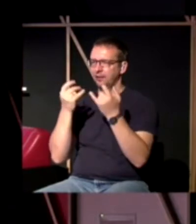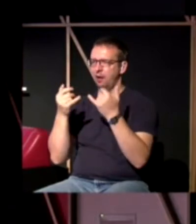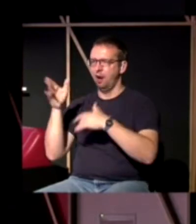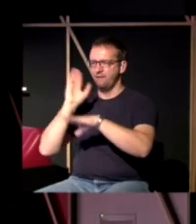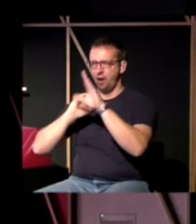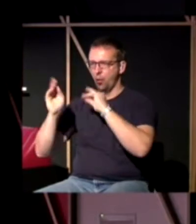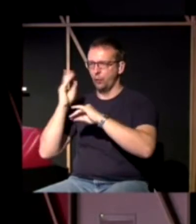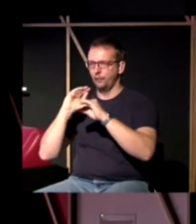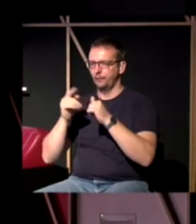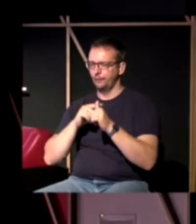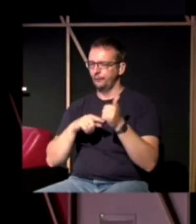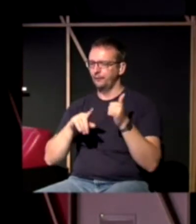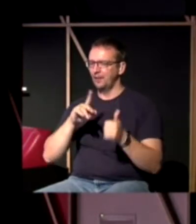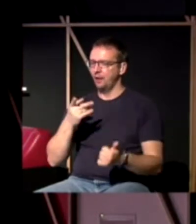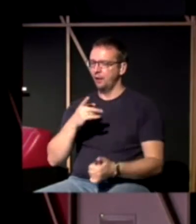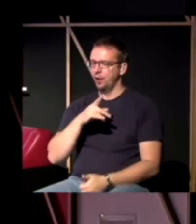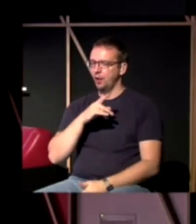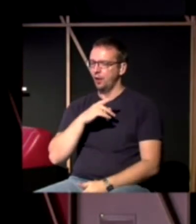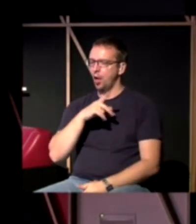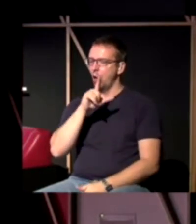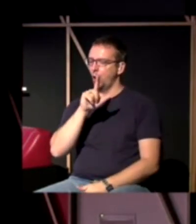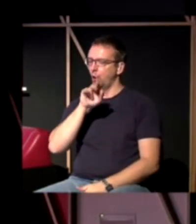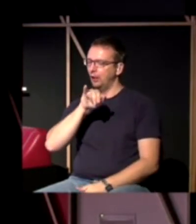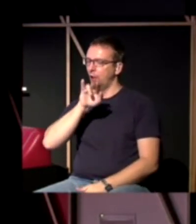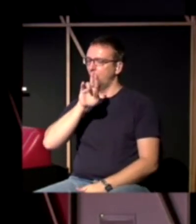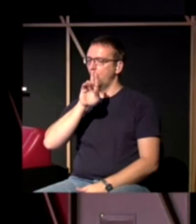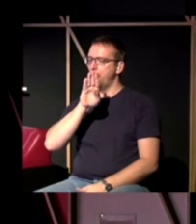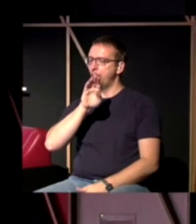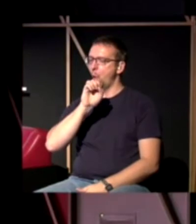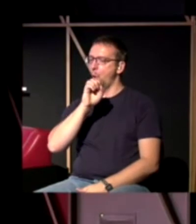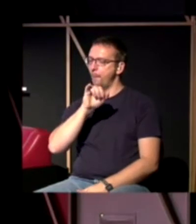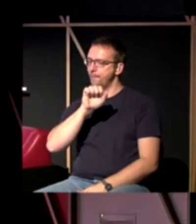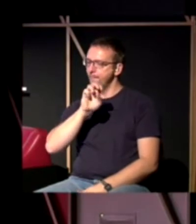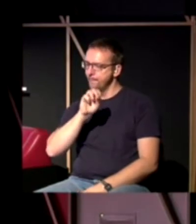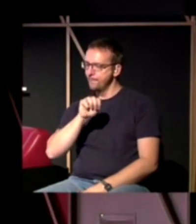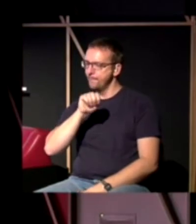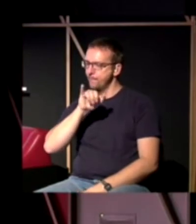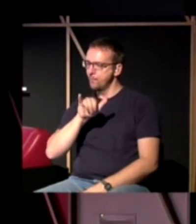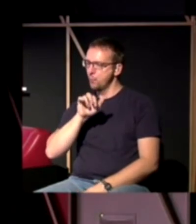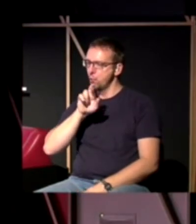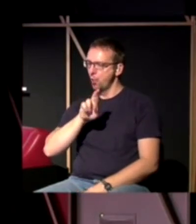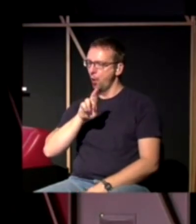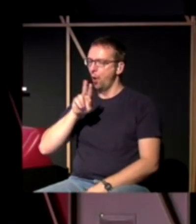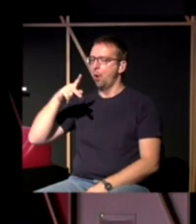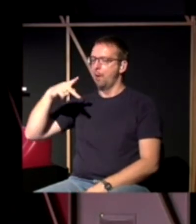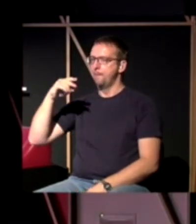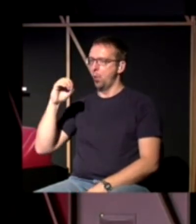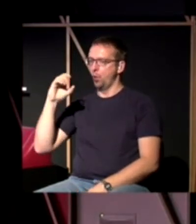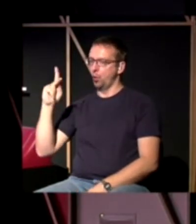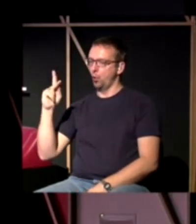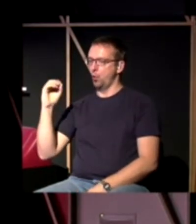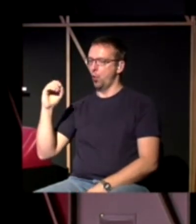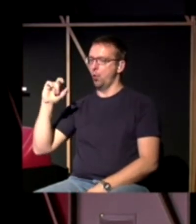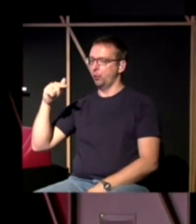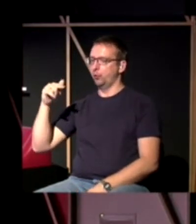audio-descriptive commentary in Ukraine, now in Kiev. Lubomir was part of our training program in 2012, ahead of